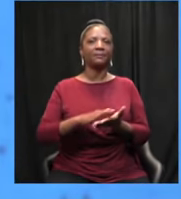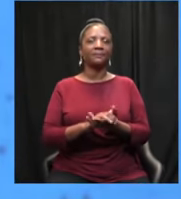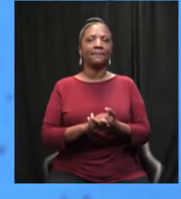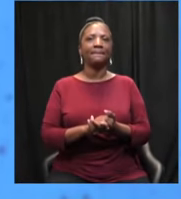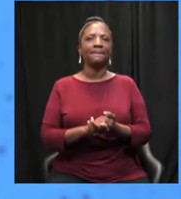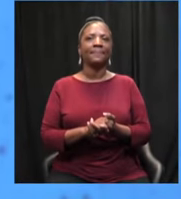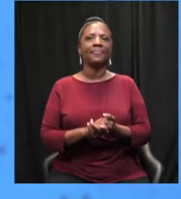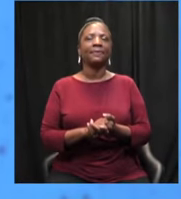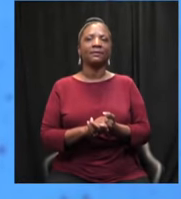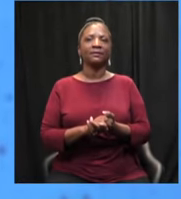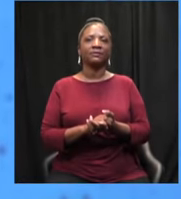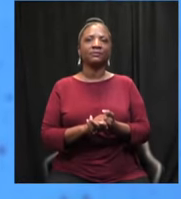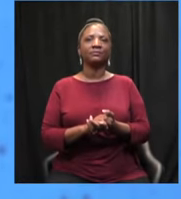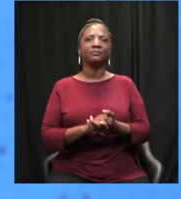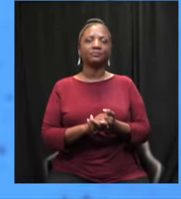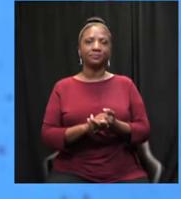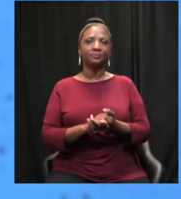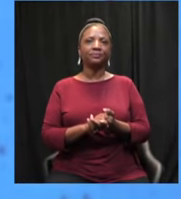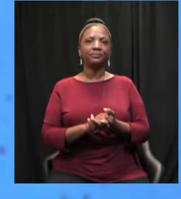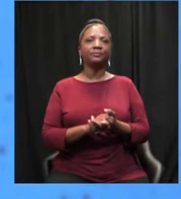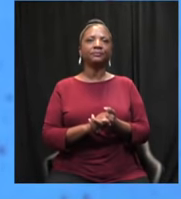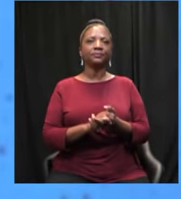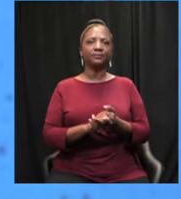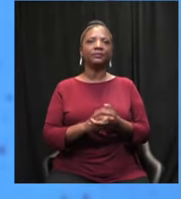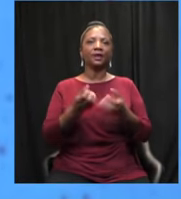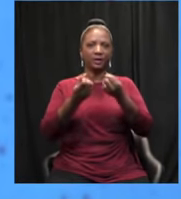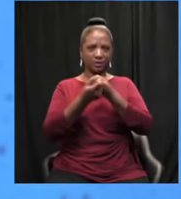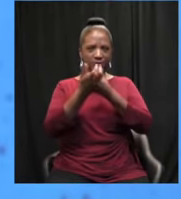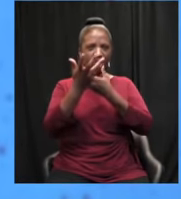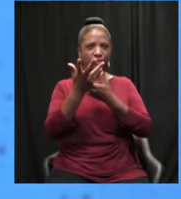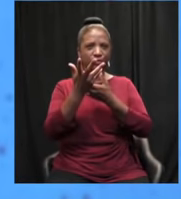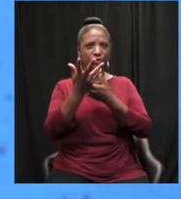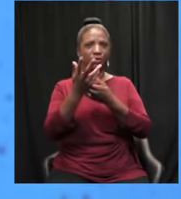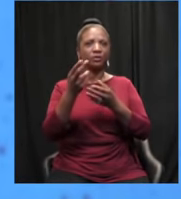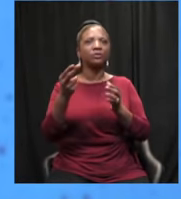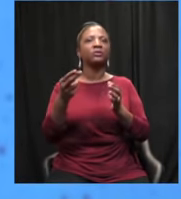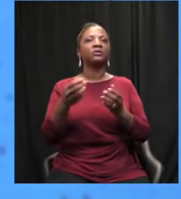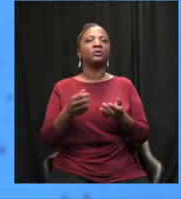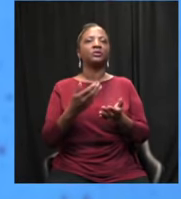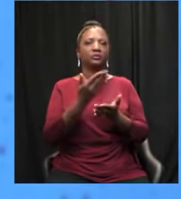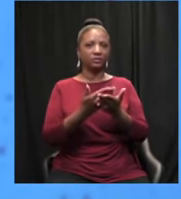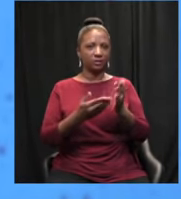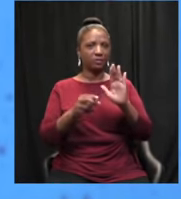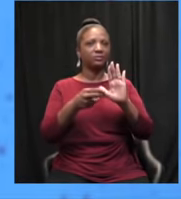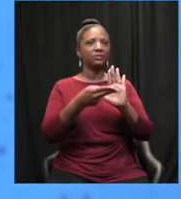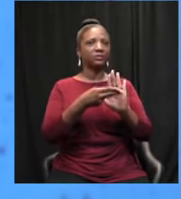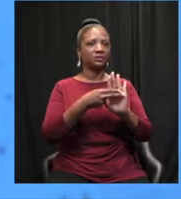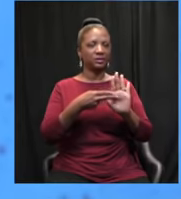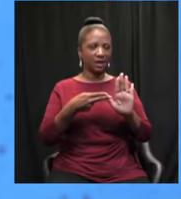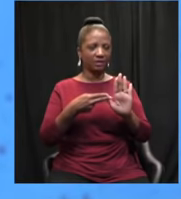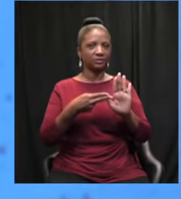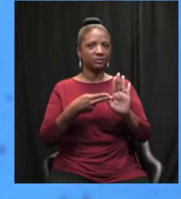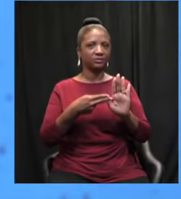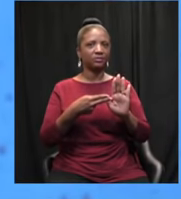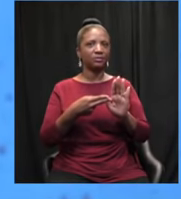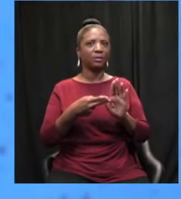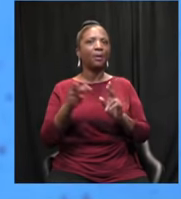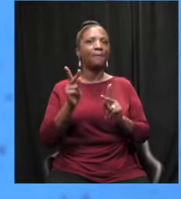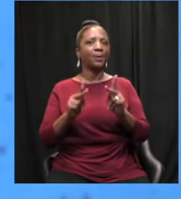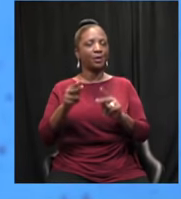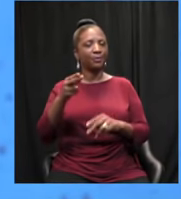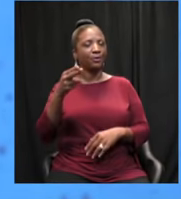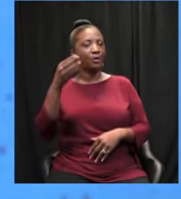you a few titles for him, but somebody in the room knows he's got more titles than that. He's got some titles for whatever